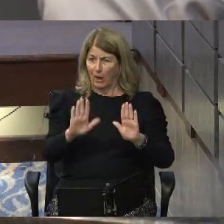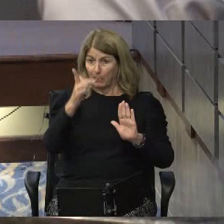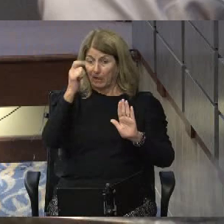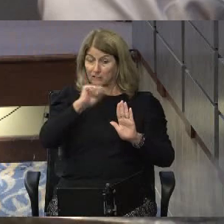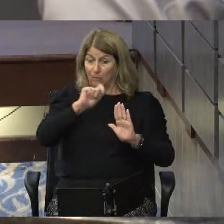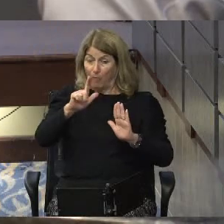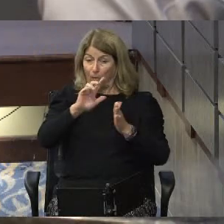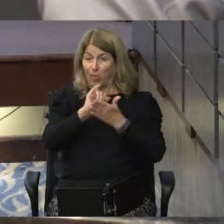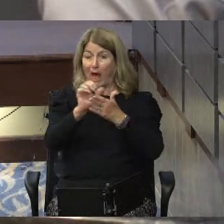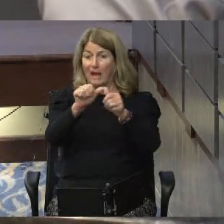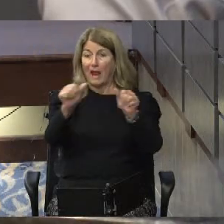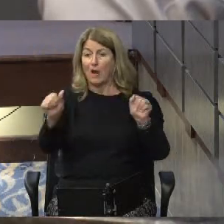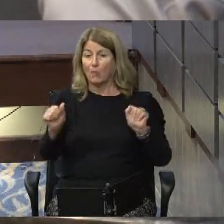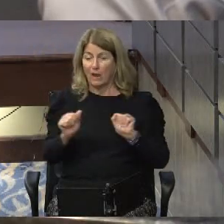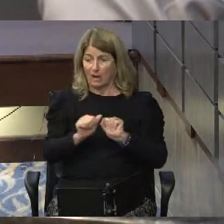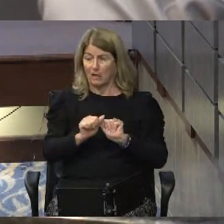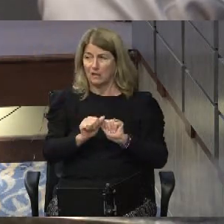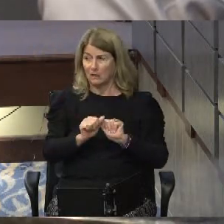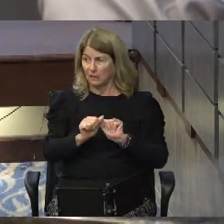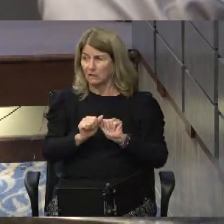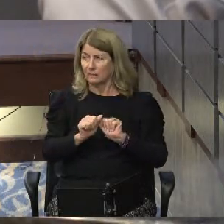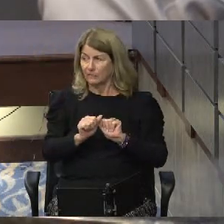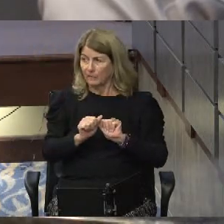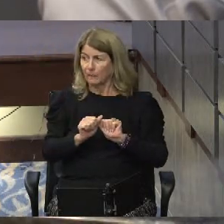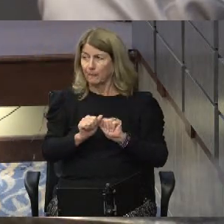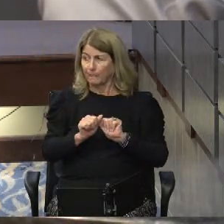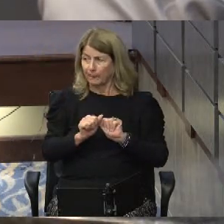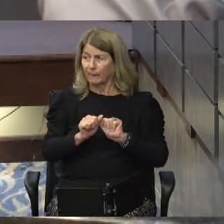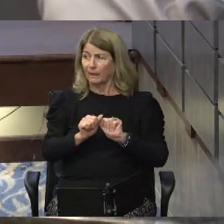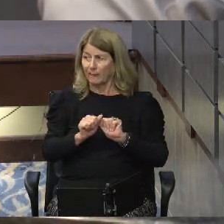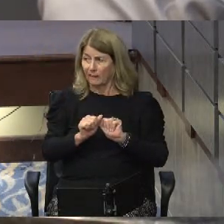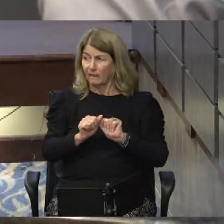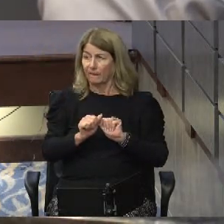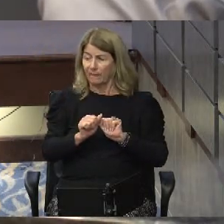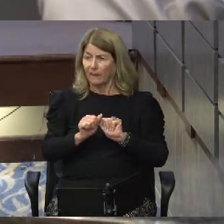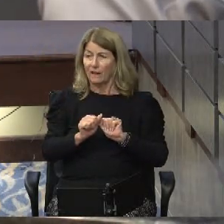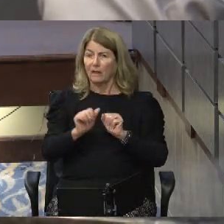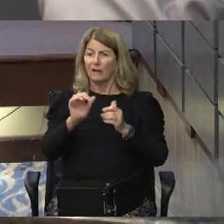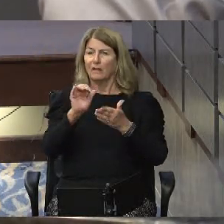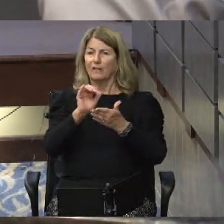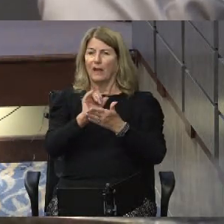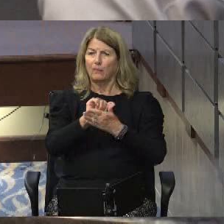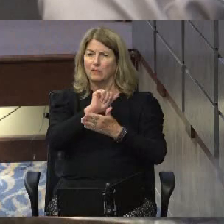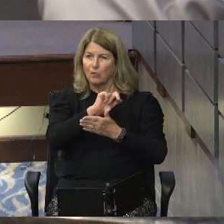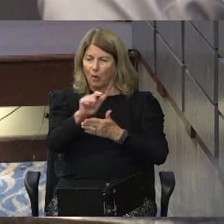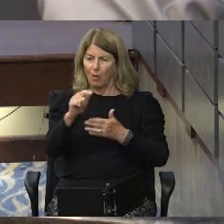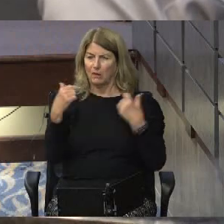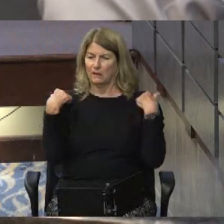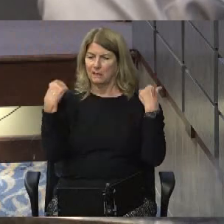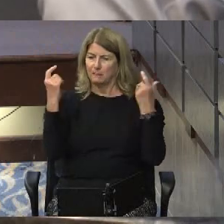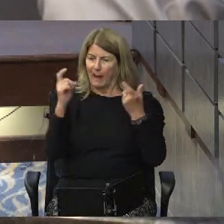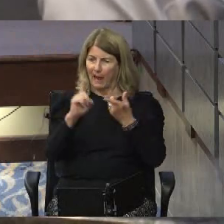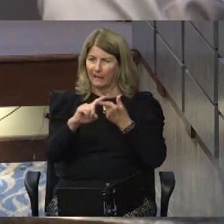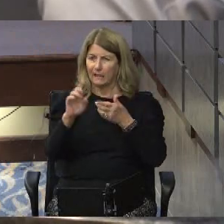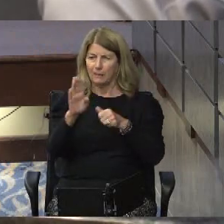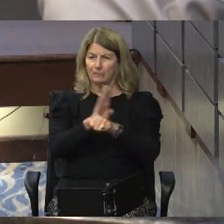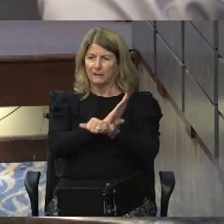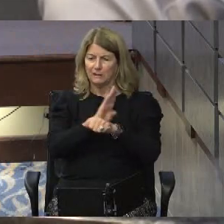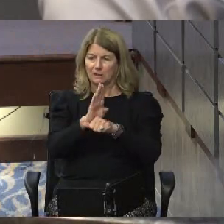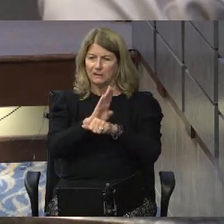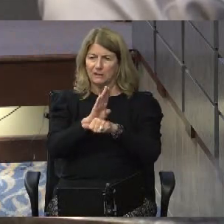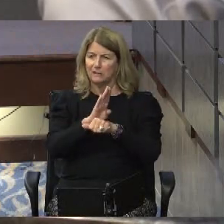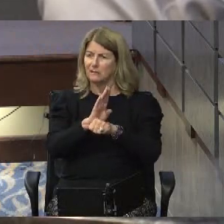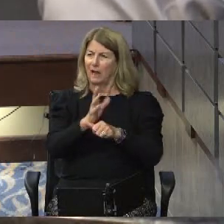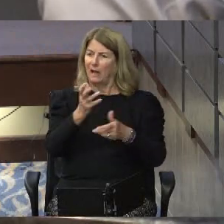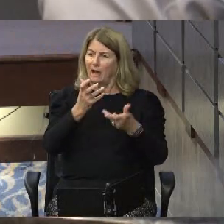that area was Sandtown. All of that was Hispanic businesses and business homes. Yes, ma'am. So I don't want